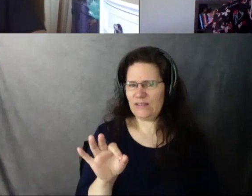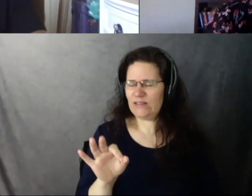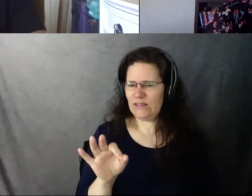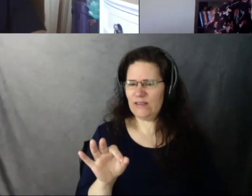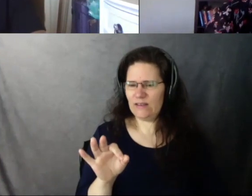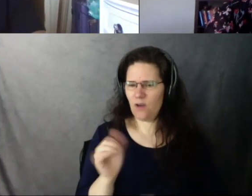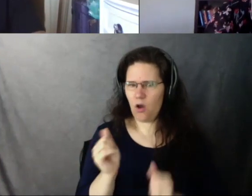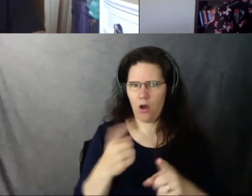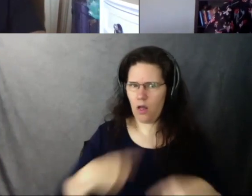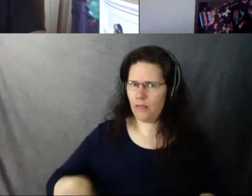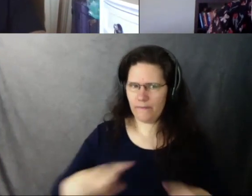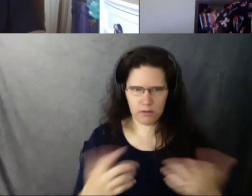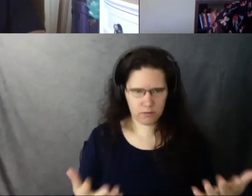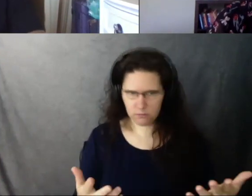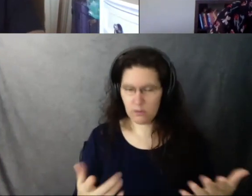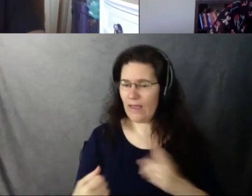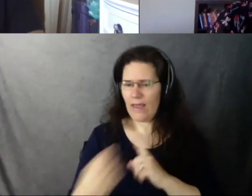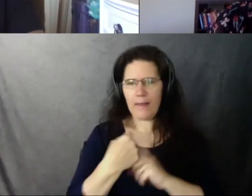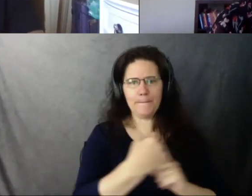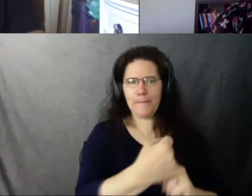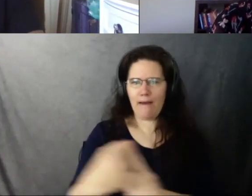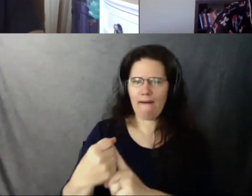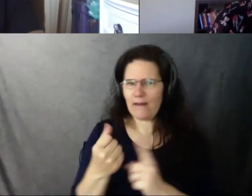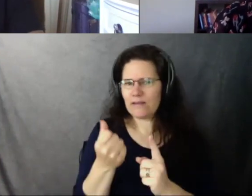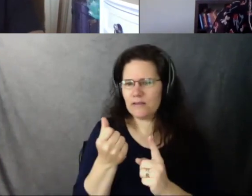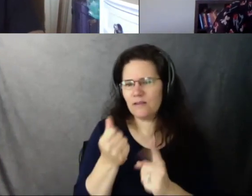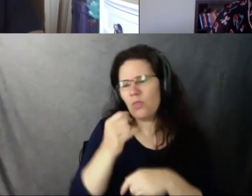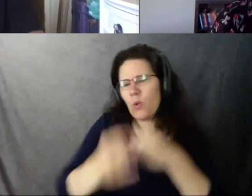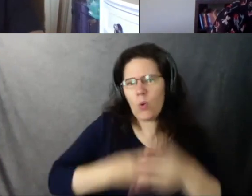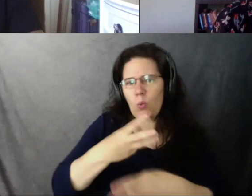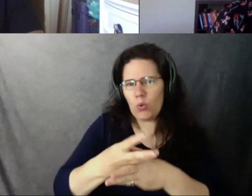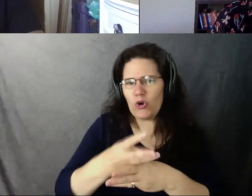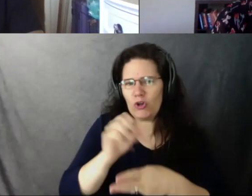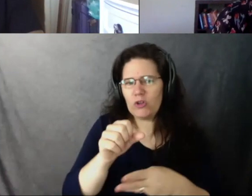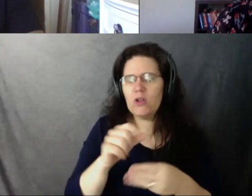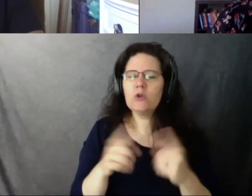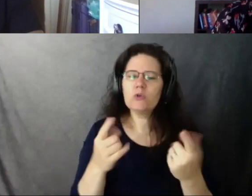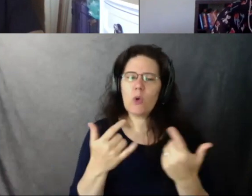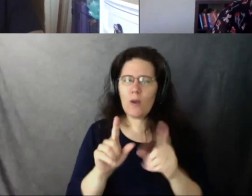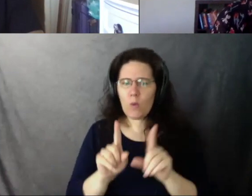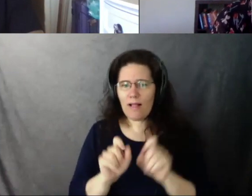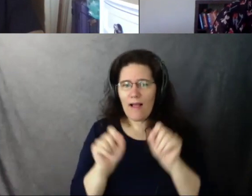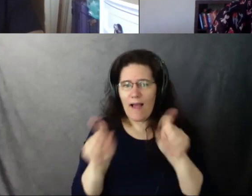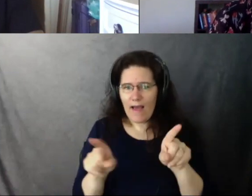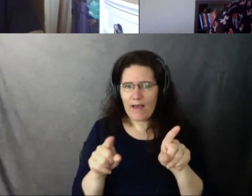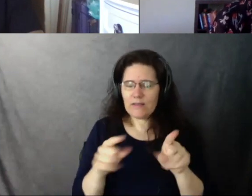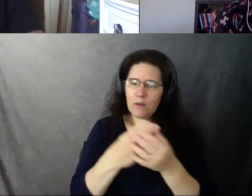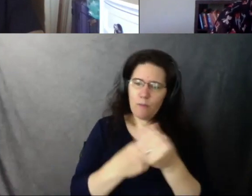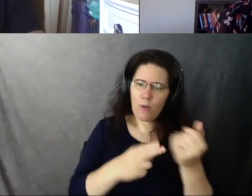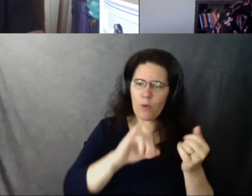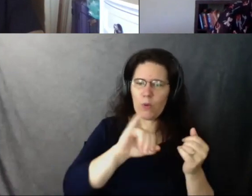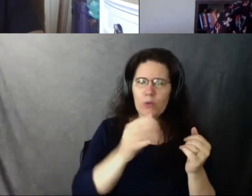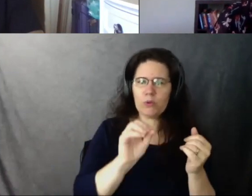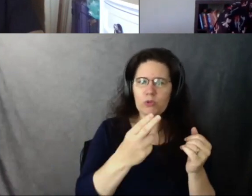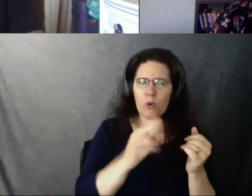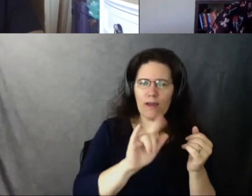Obviously, it's impacting people all over the world. And Jolini and Safira, I want to pose this question to both of you. What